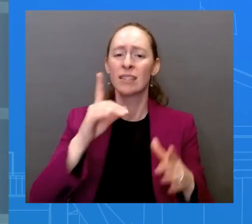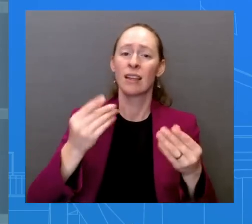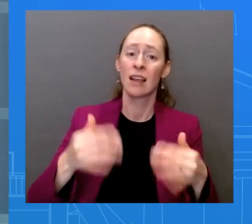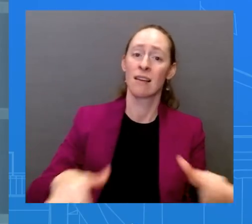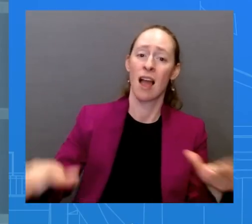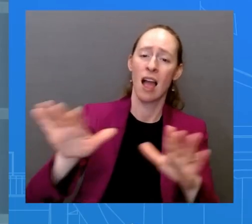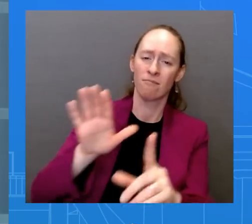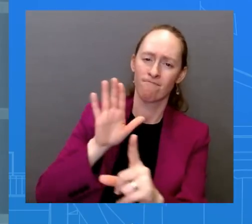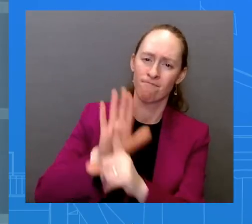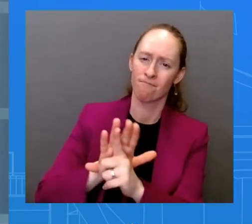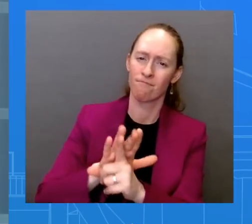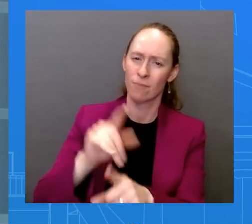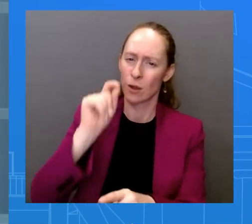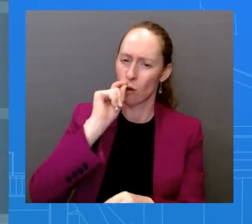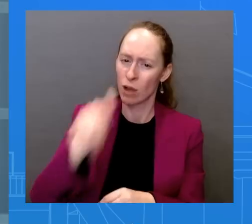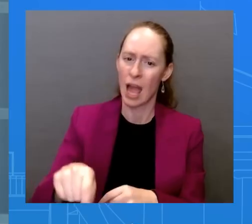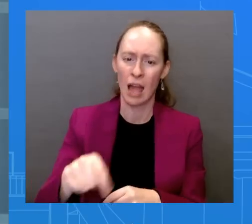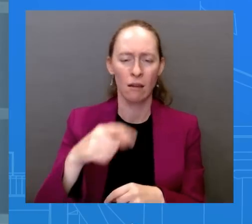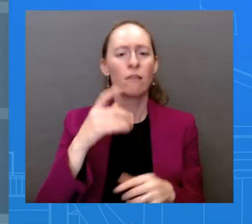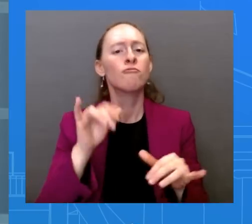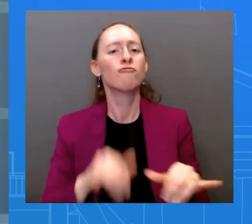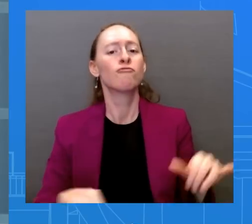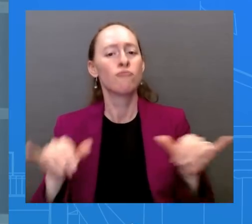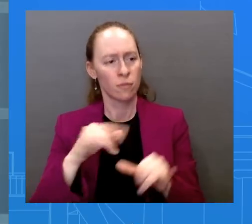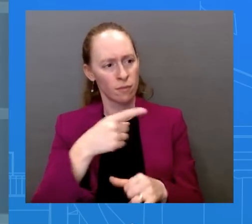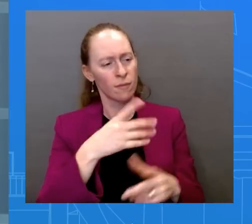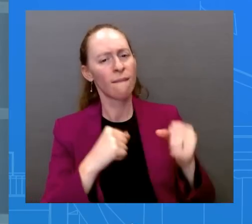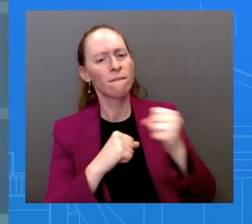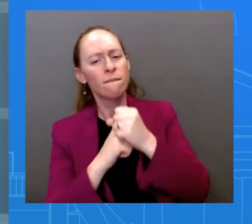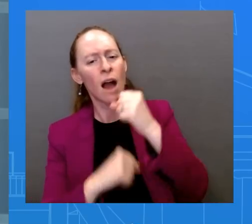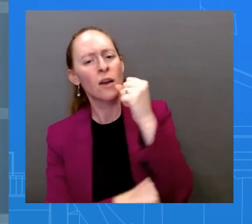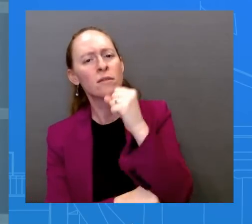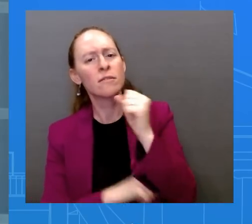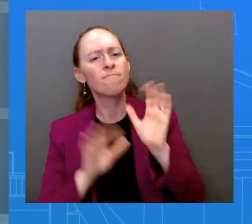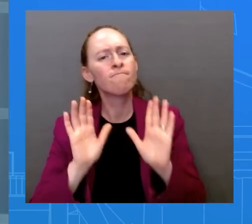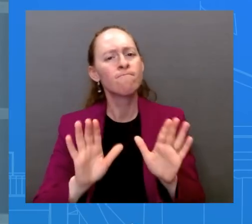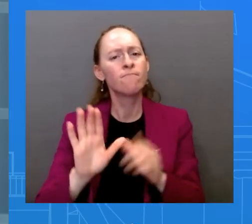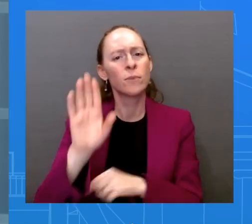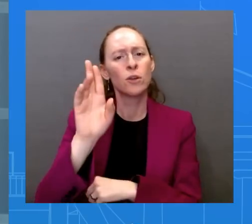the foundation of the United Nations Charter. You heard the president say that specifically